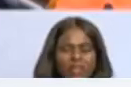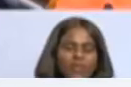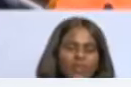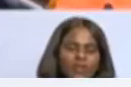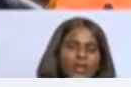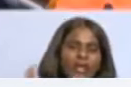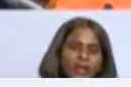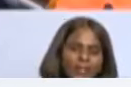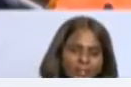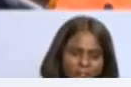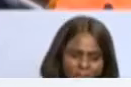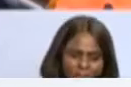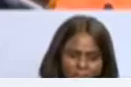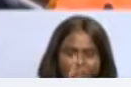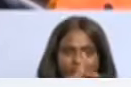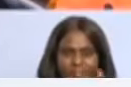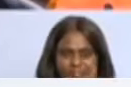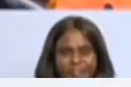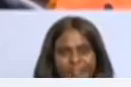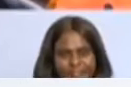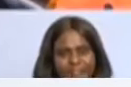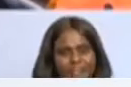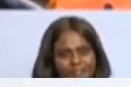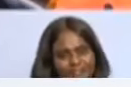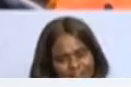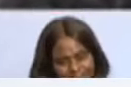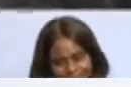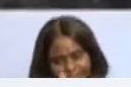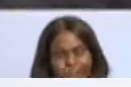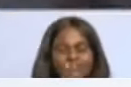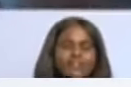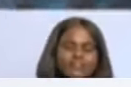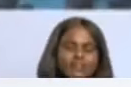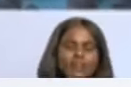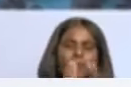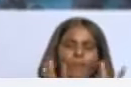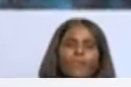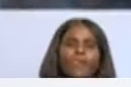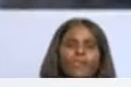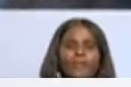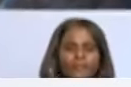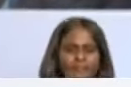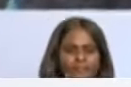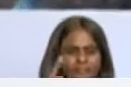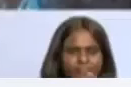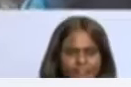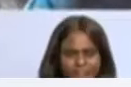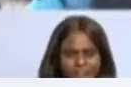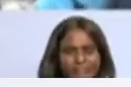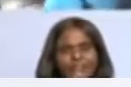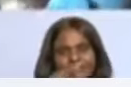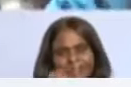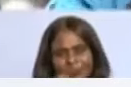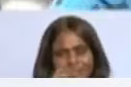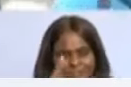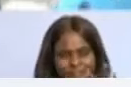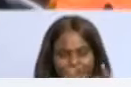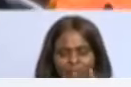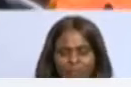project to be done even ahead of time. Yeah. Very important. This is what we call value for